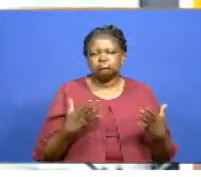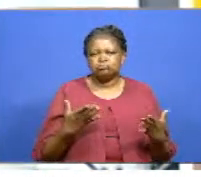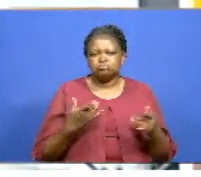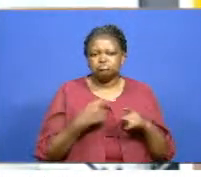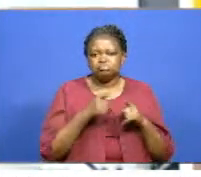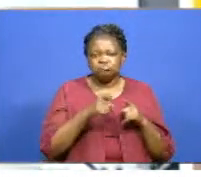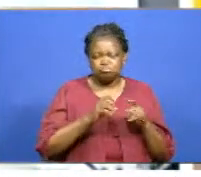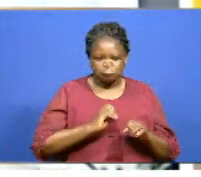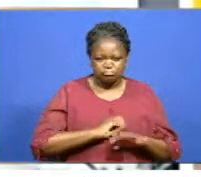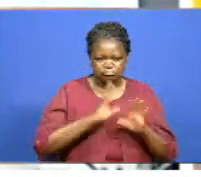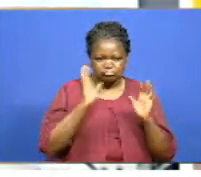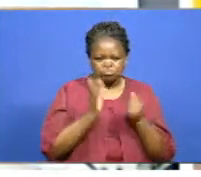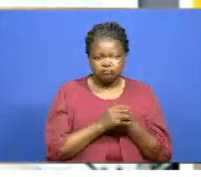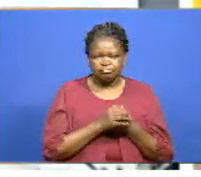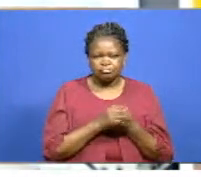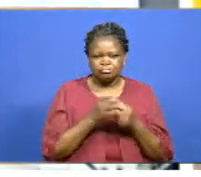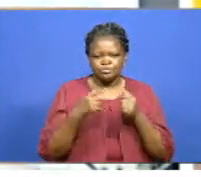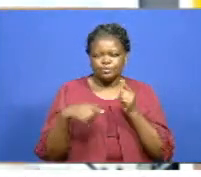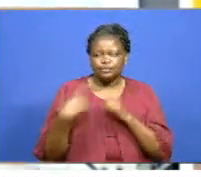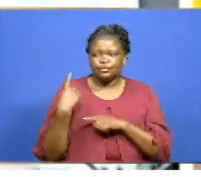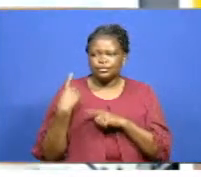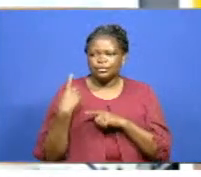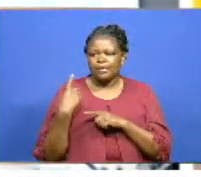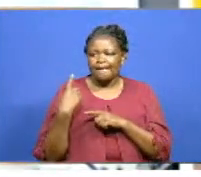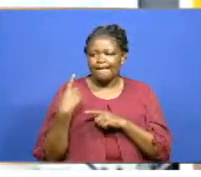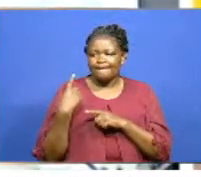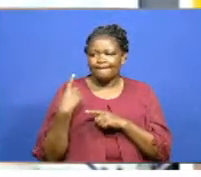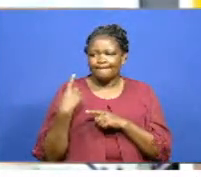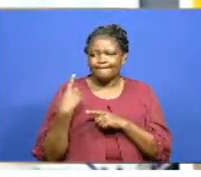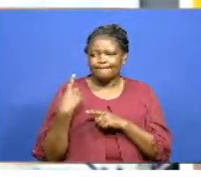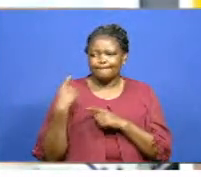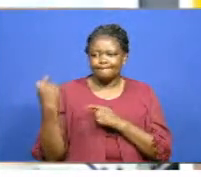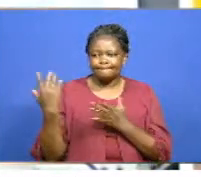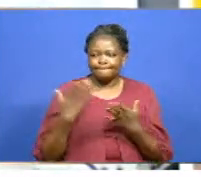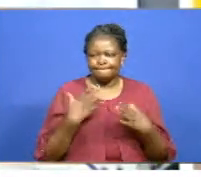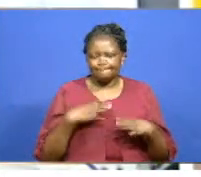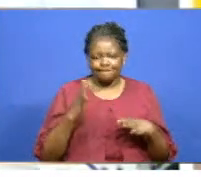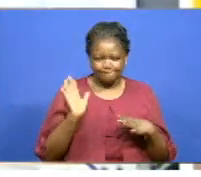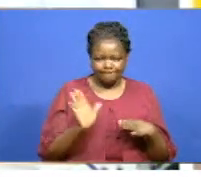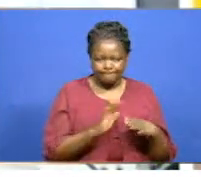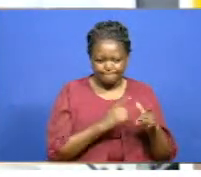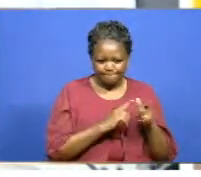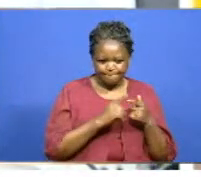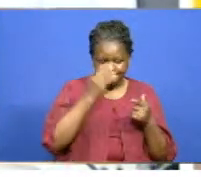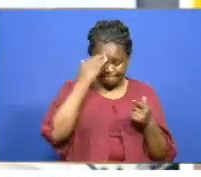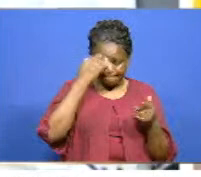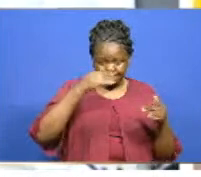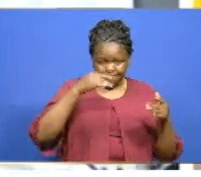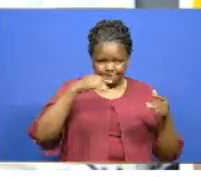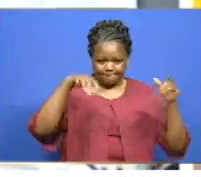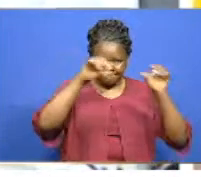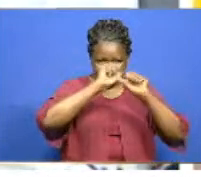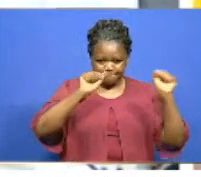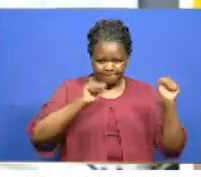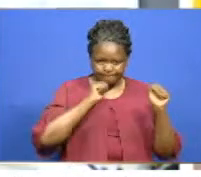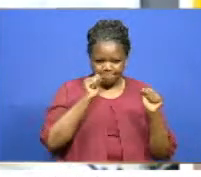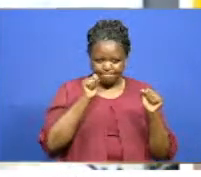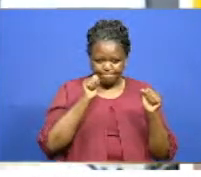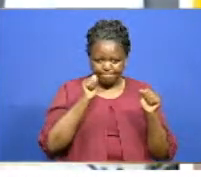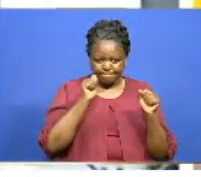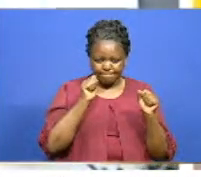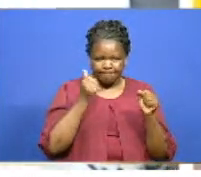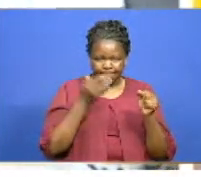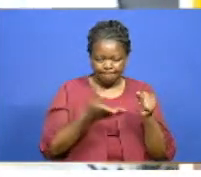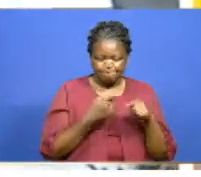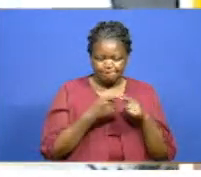this is clearly a wing bringing their person. And you know the president is not running. But this is